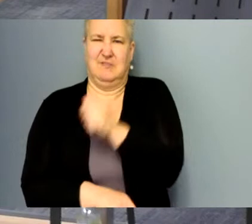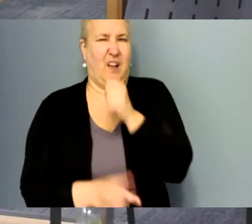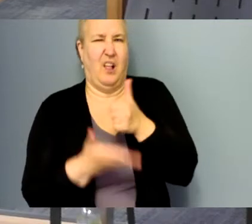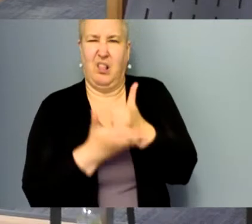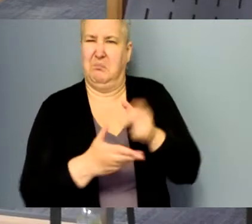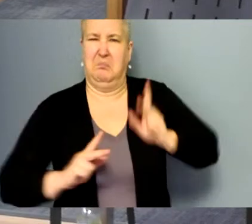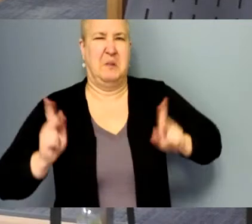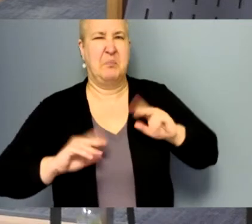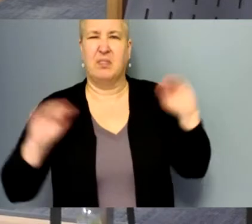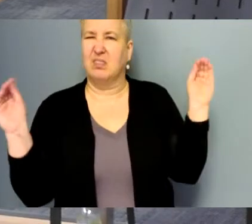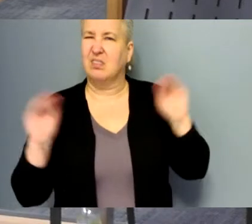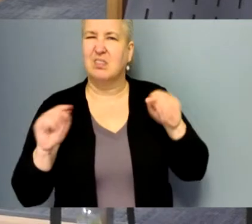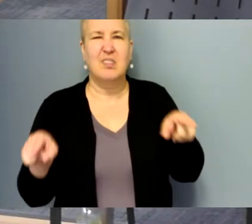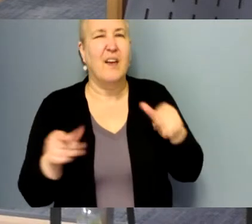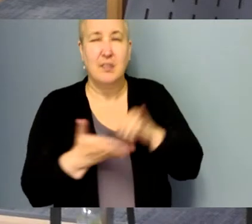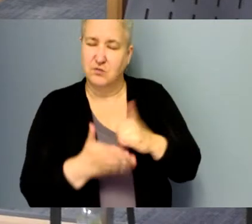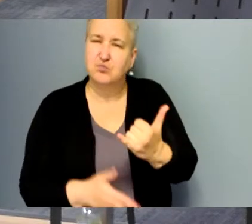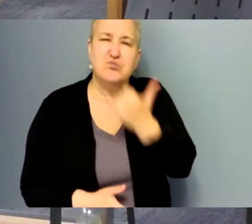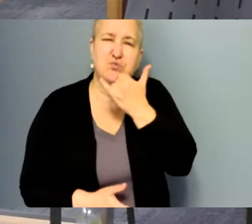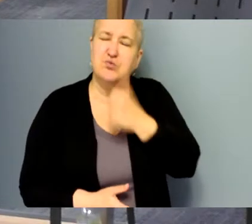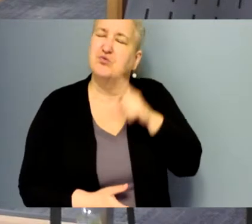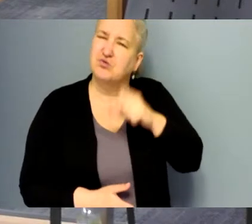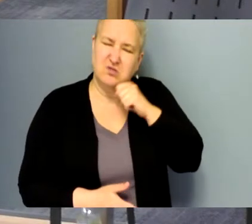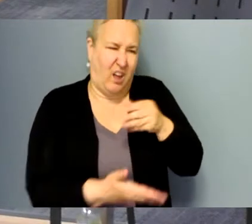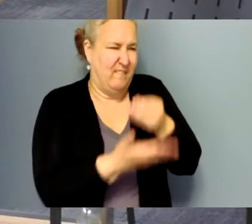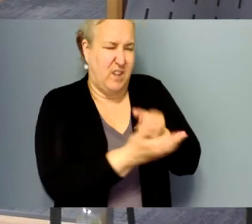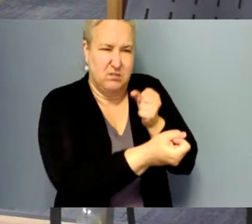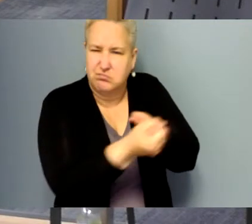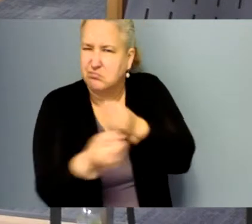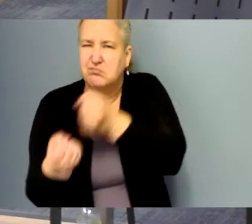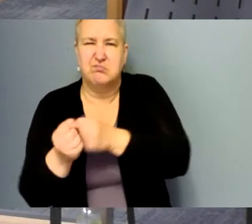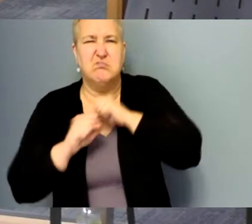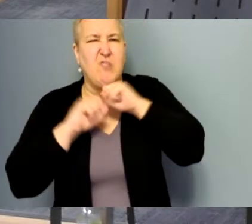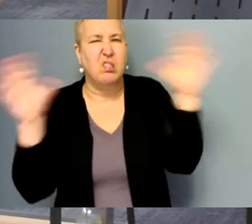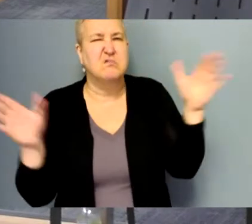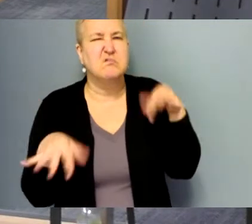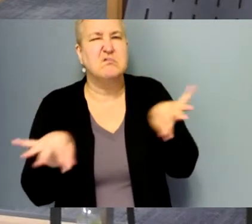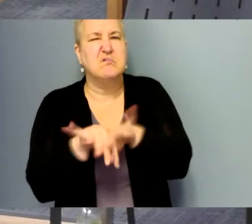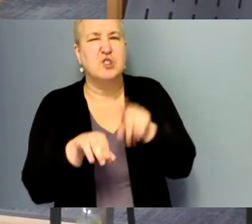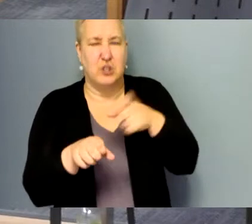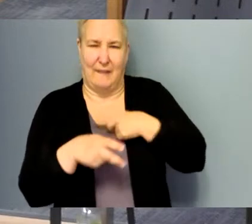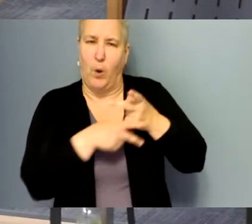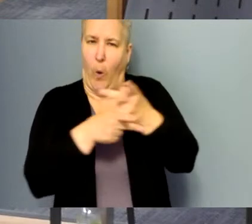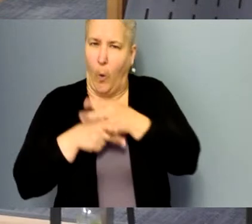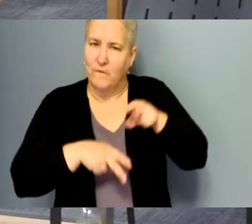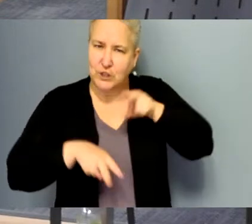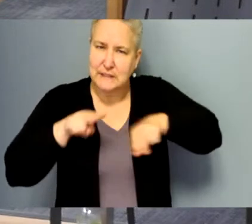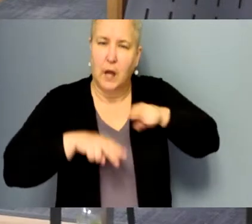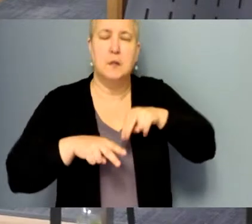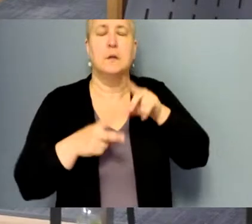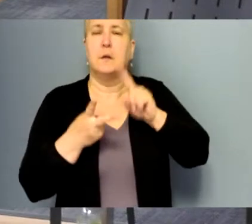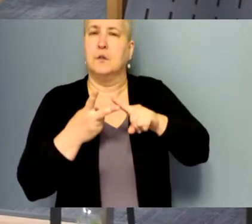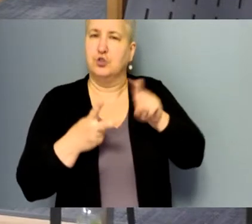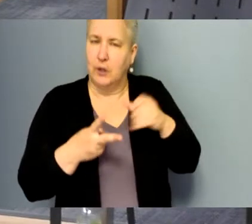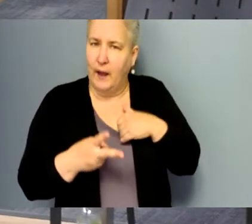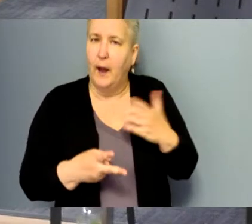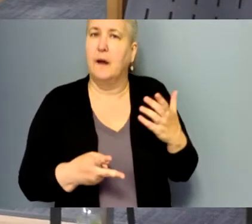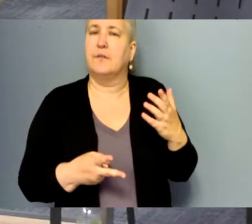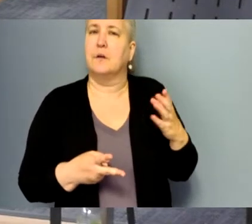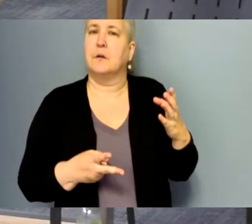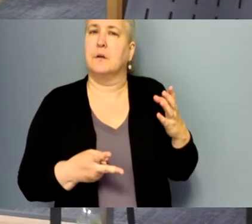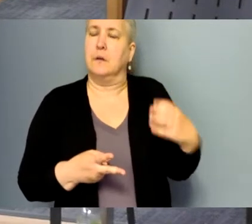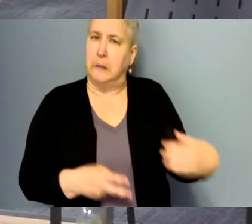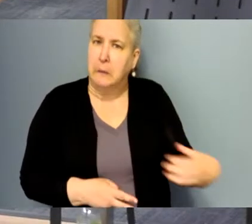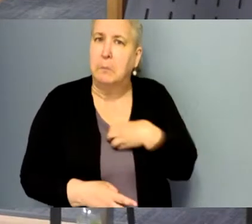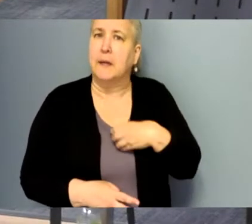people. And that's wrong. You should not be funding them. You should have an oversight. You should have more complaint where people